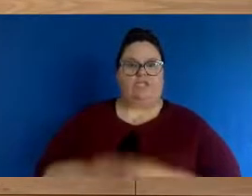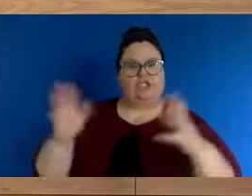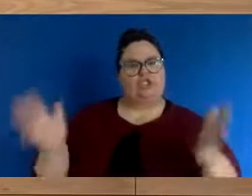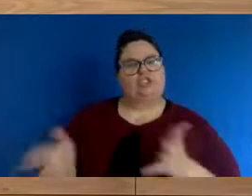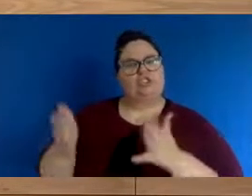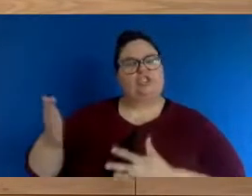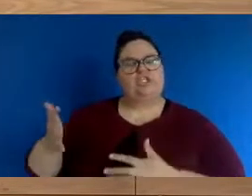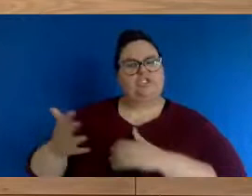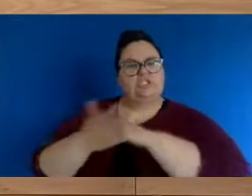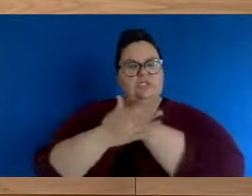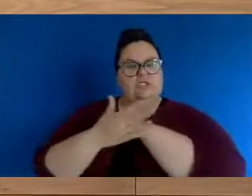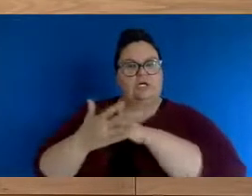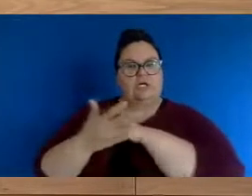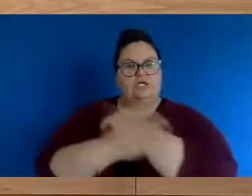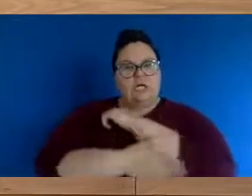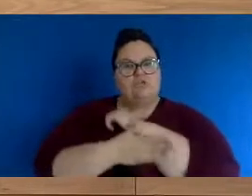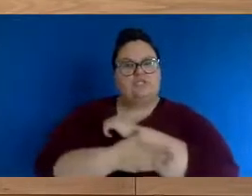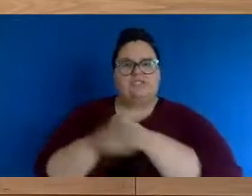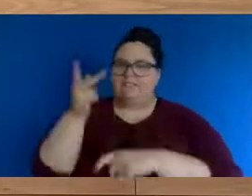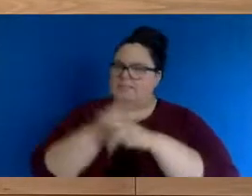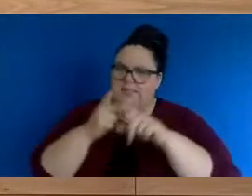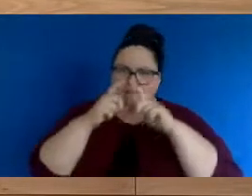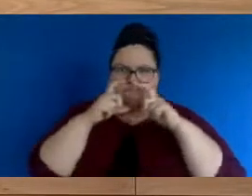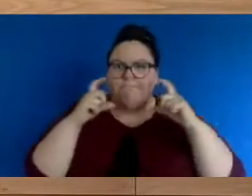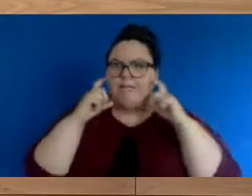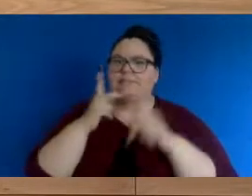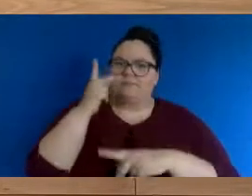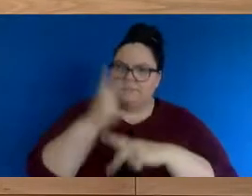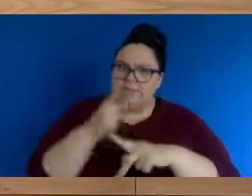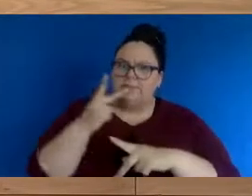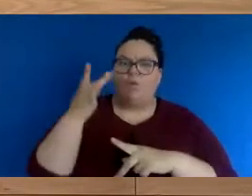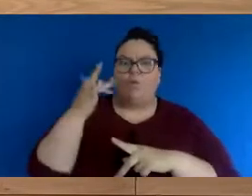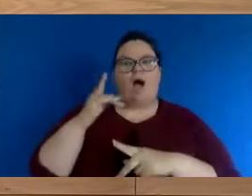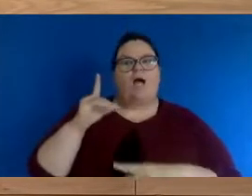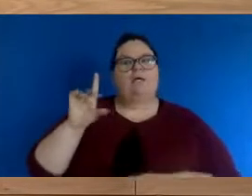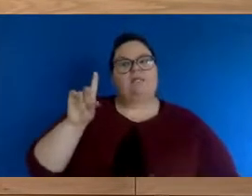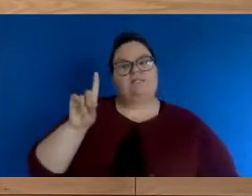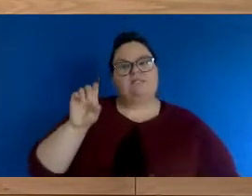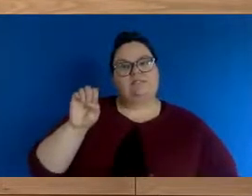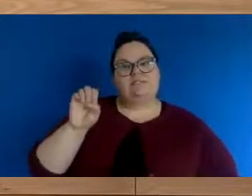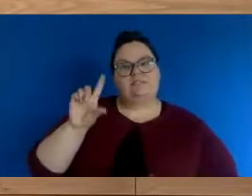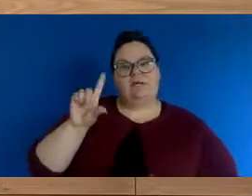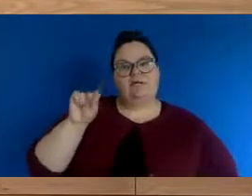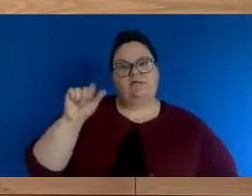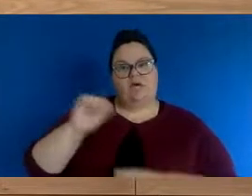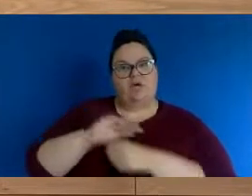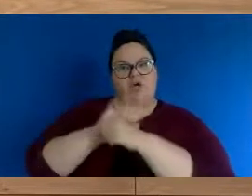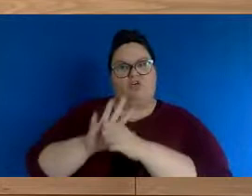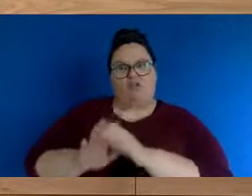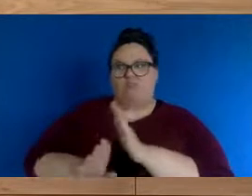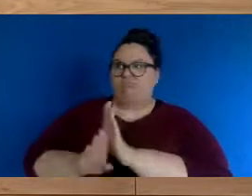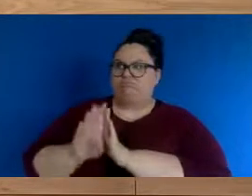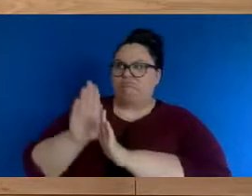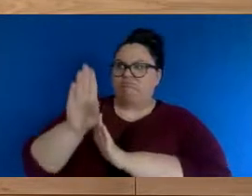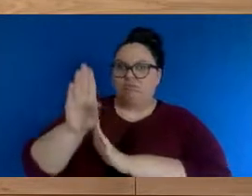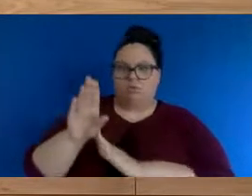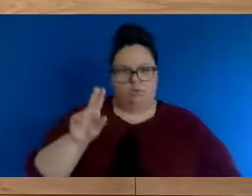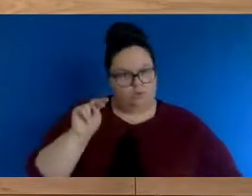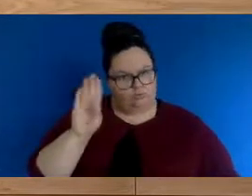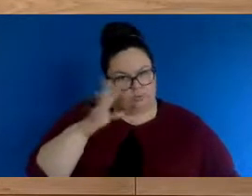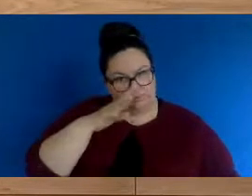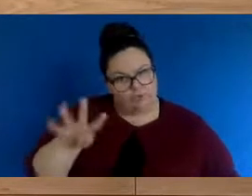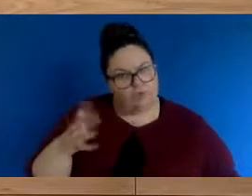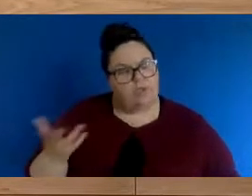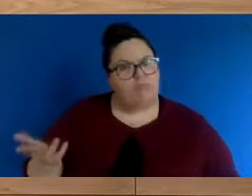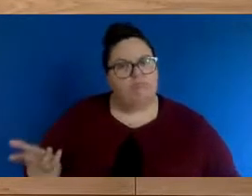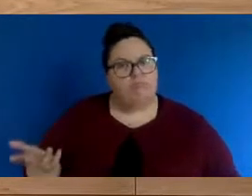keep mask rules in place, particularly given the rise of the Delta variant. Is New Brunswick planning on ignoring that advice,